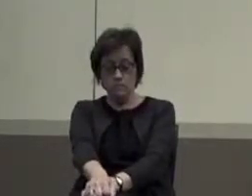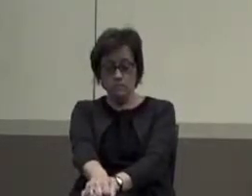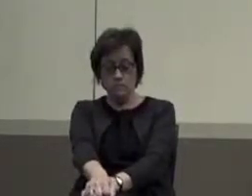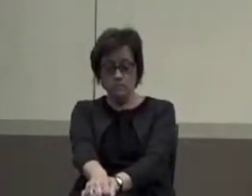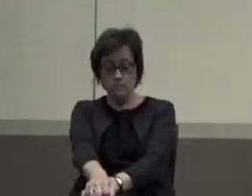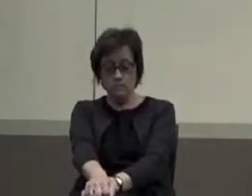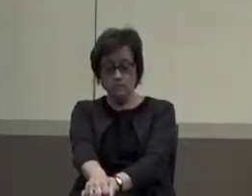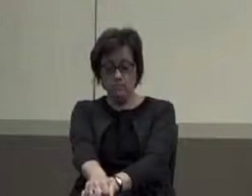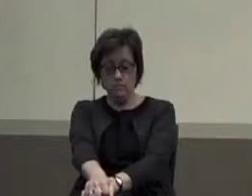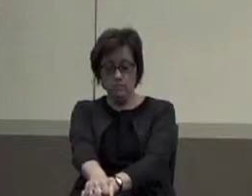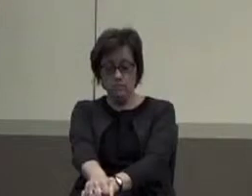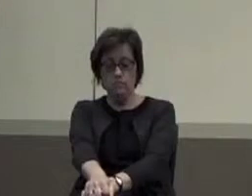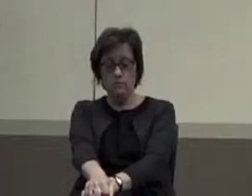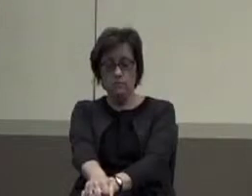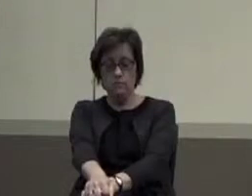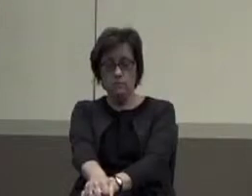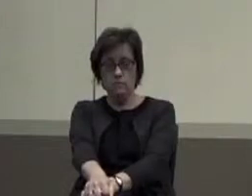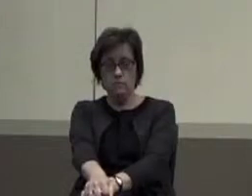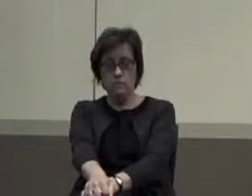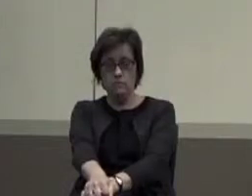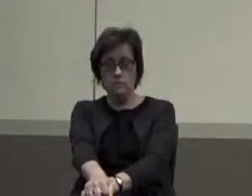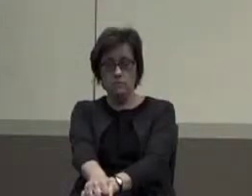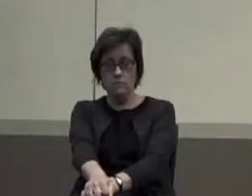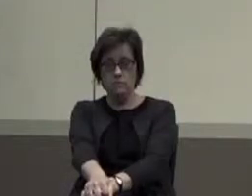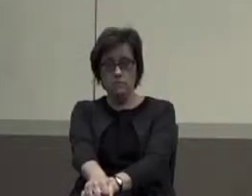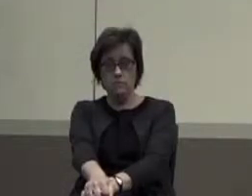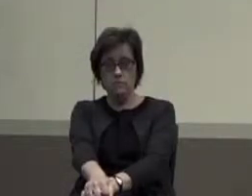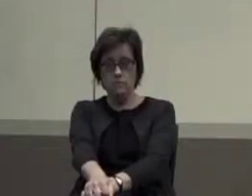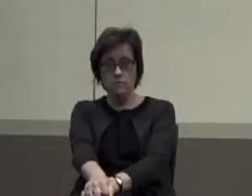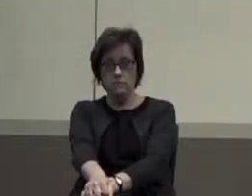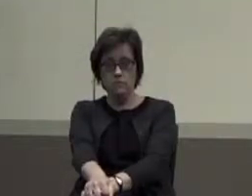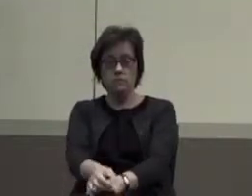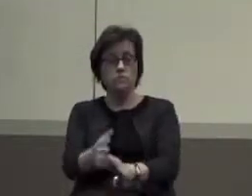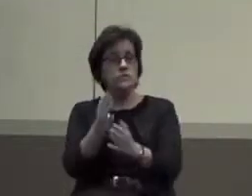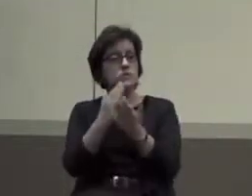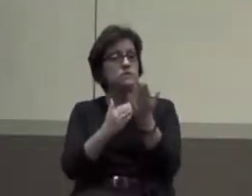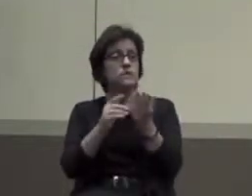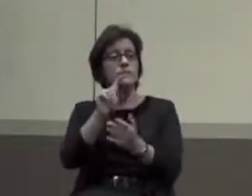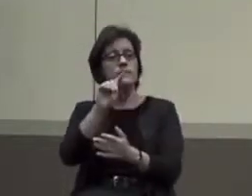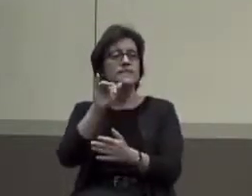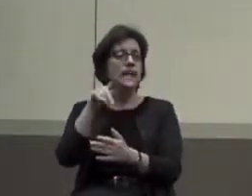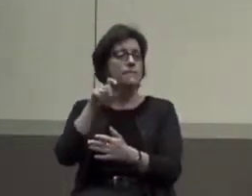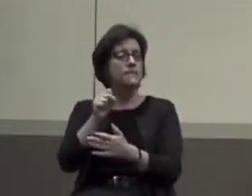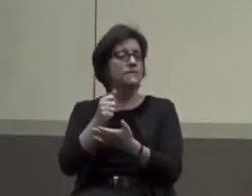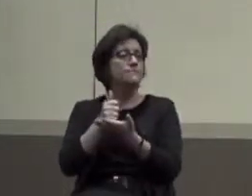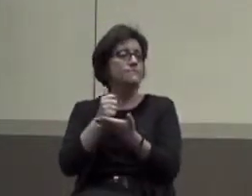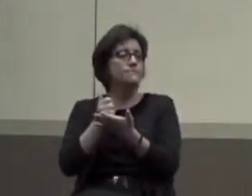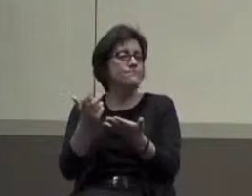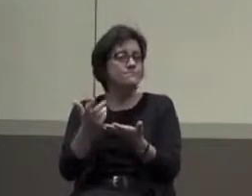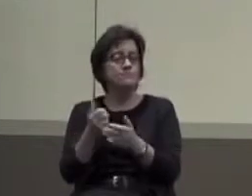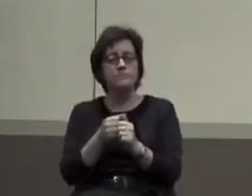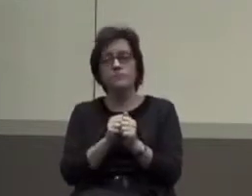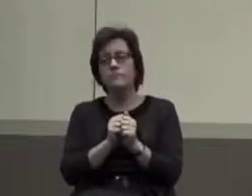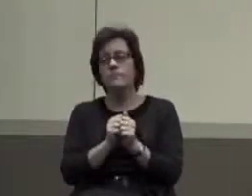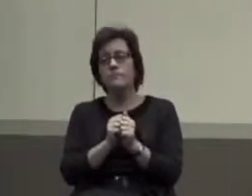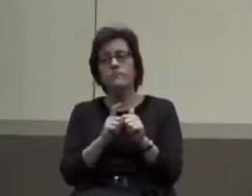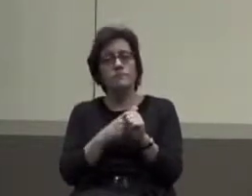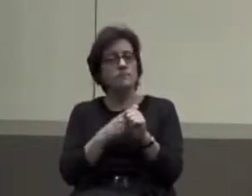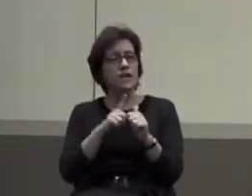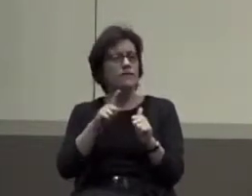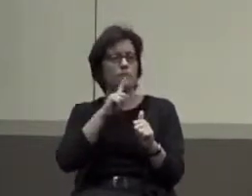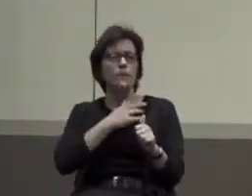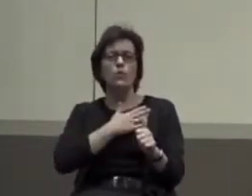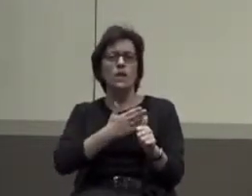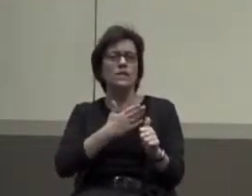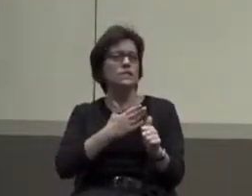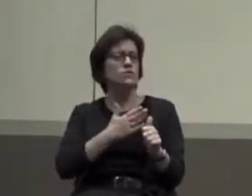So some tips for establishing a classroom management system. The first is you have to be willing to put in the time up front.